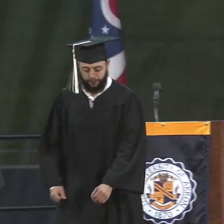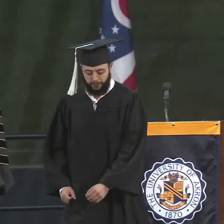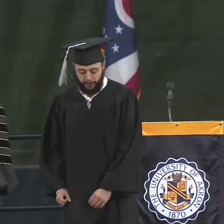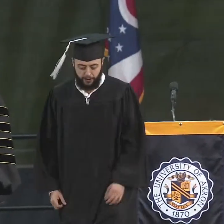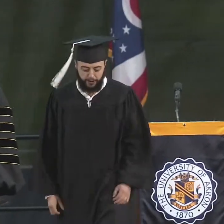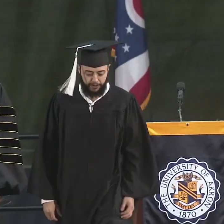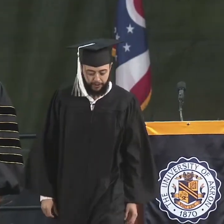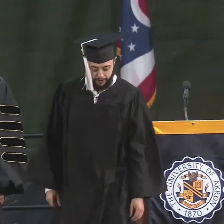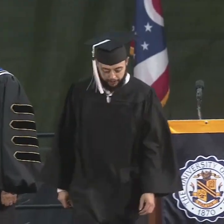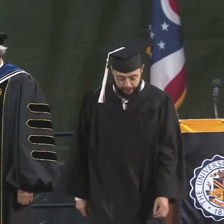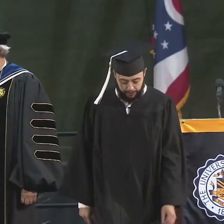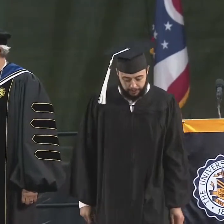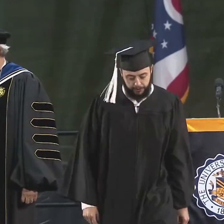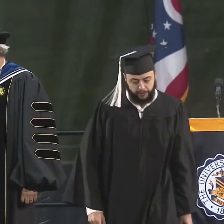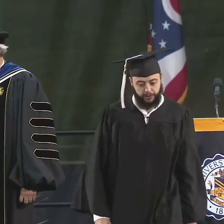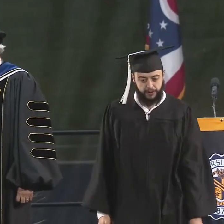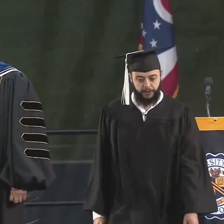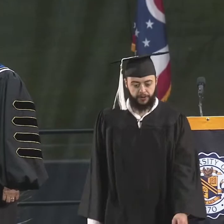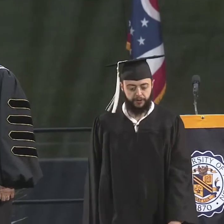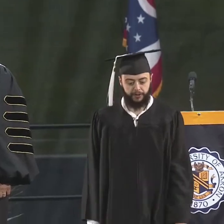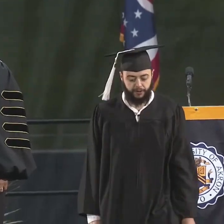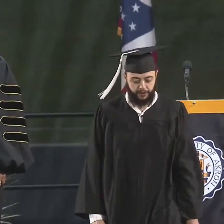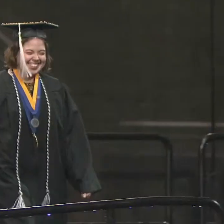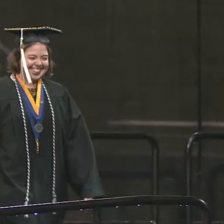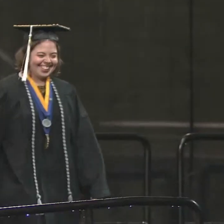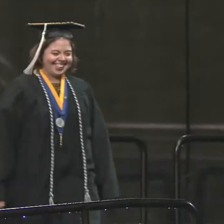Lauren K. Knight.